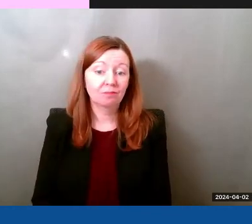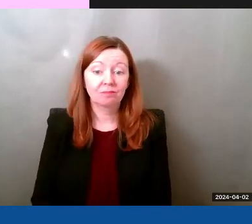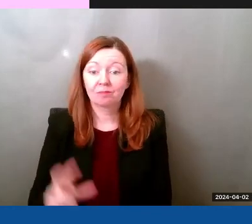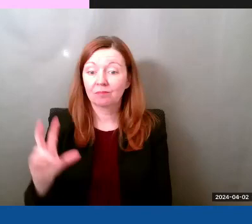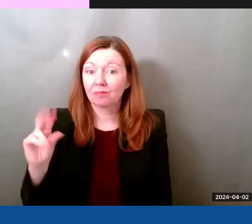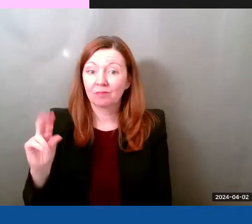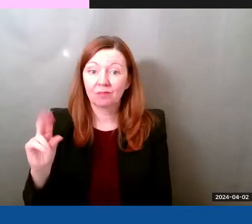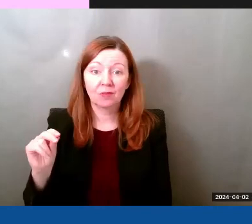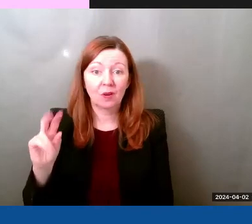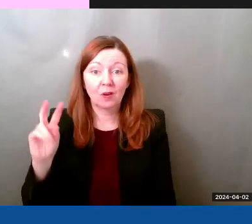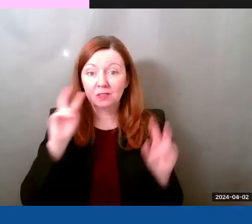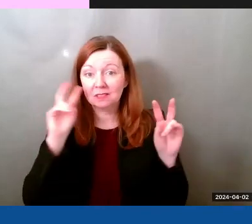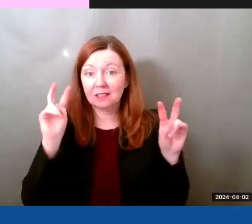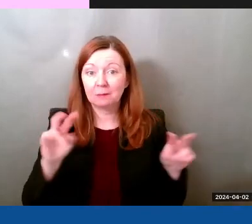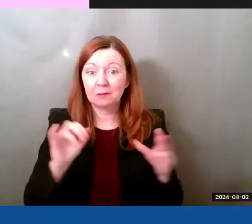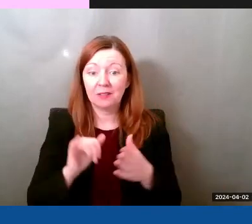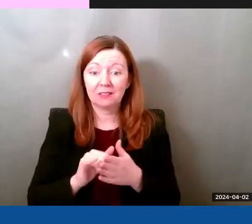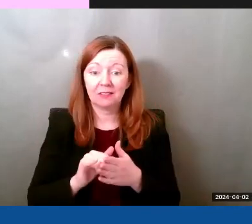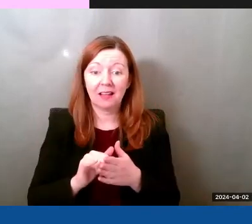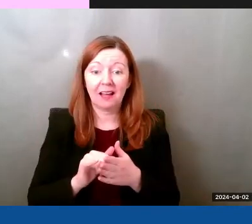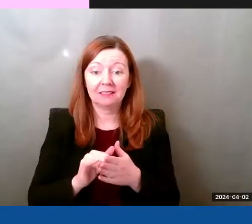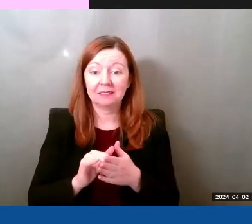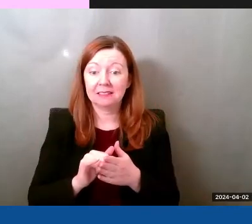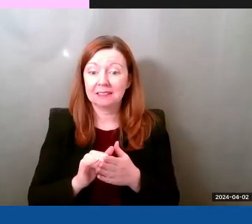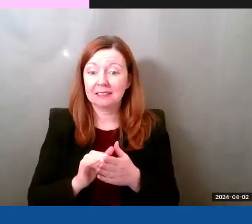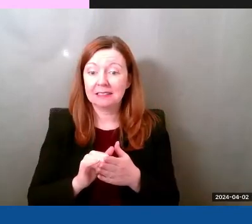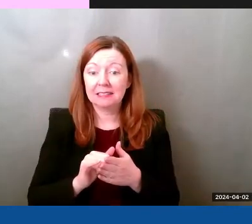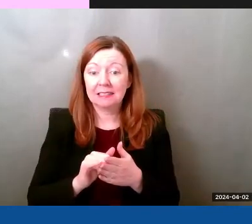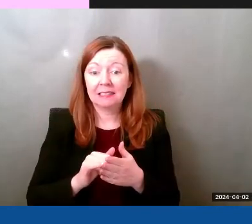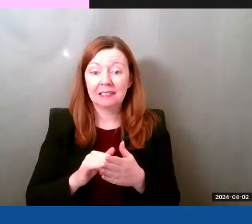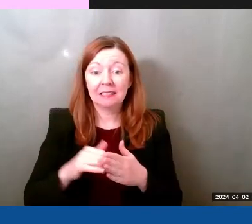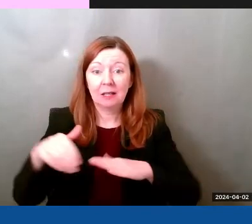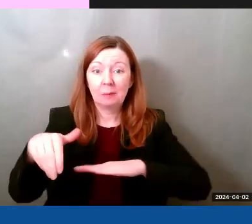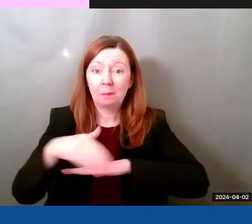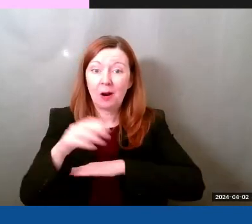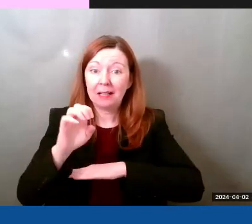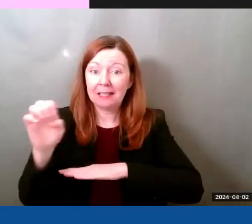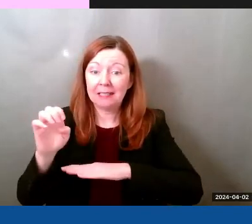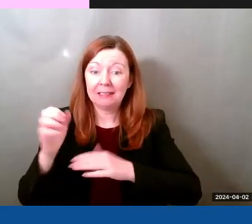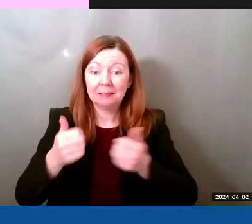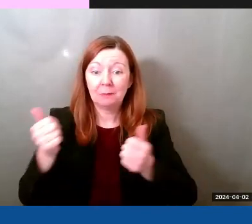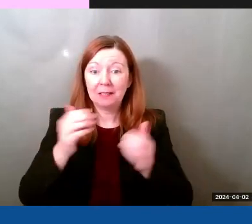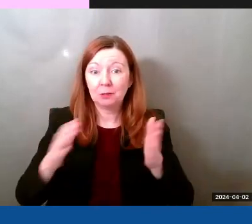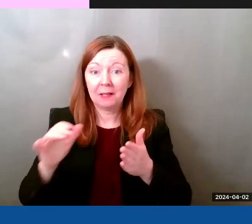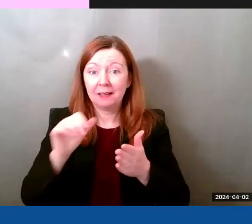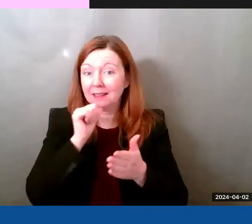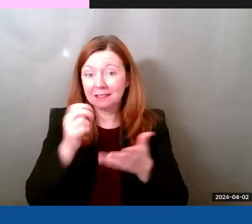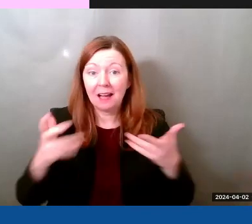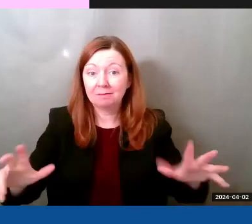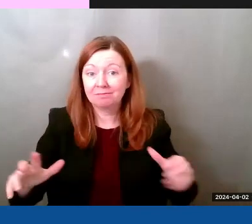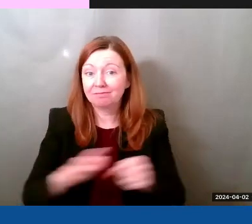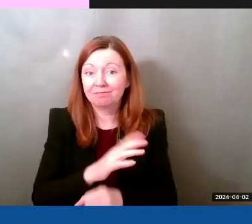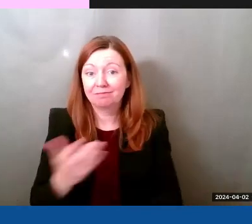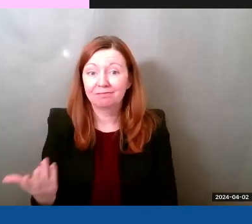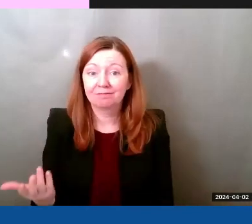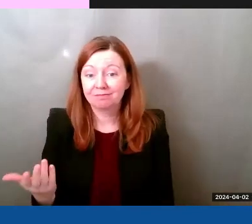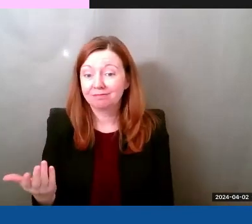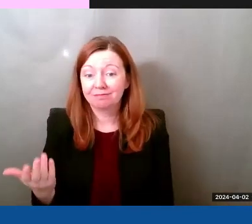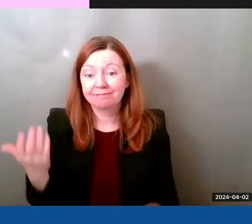No, just an observation that it speaks to a Market East master plan that's incomplete in total.